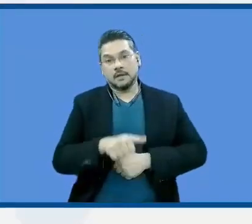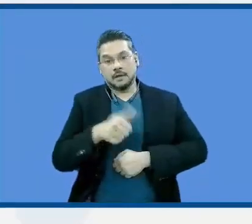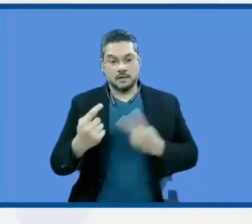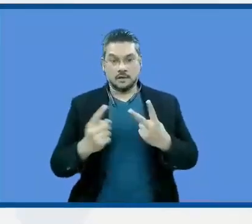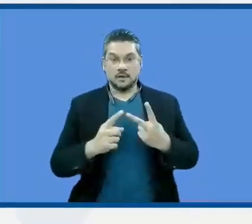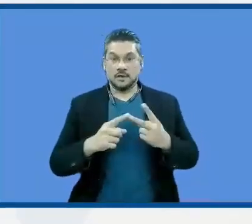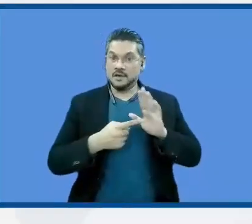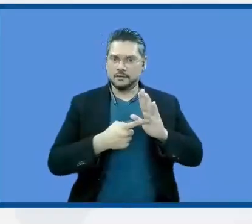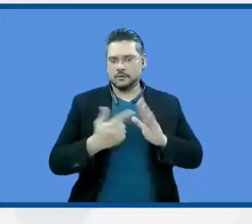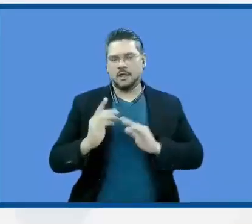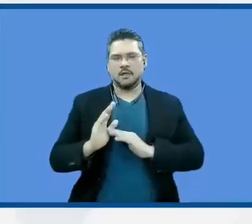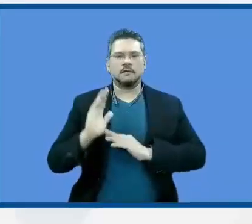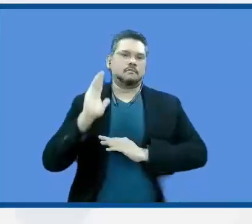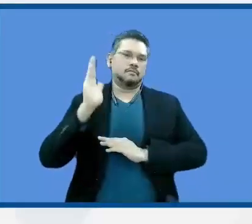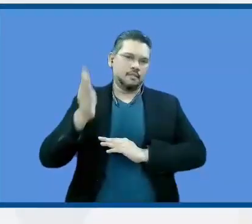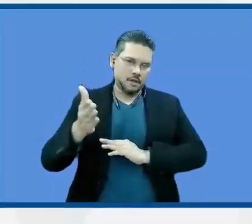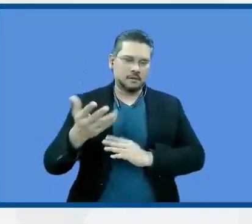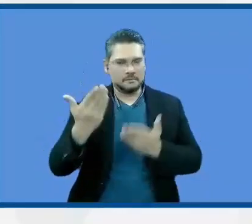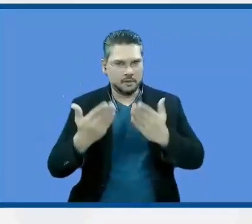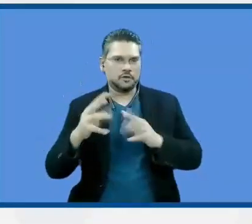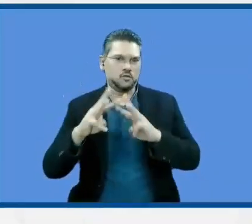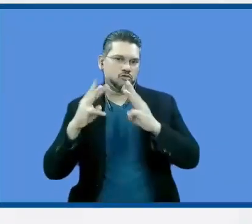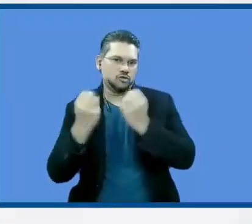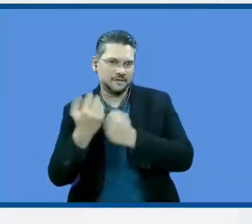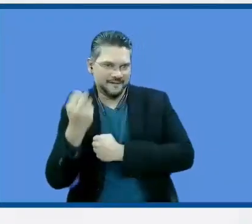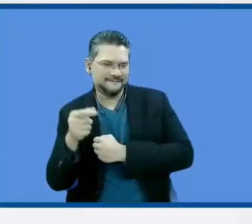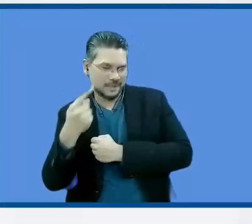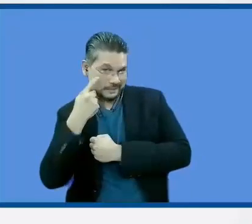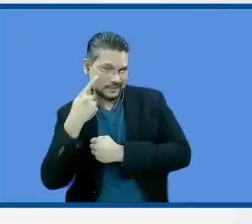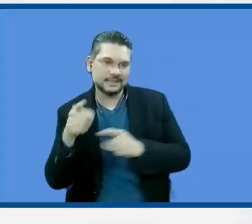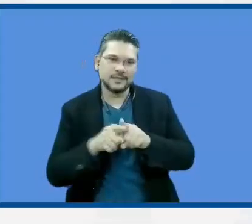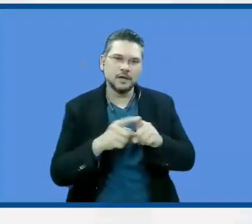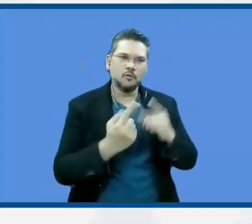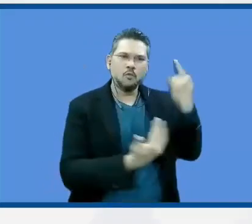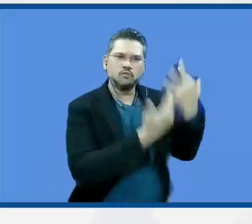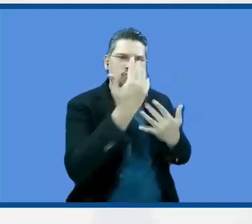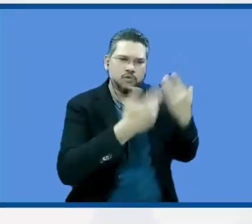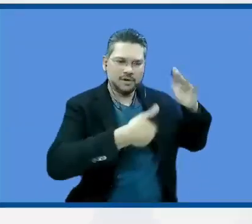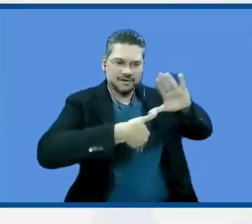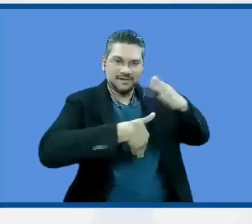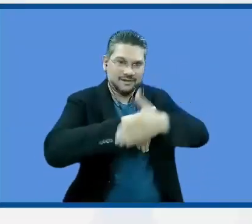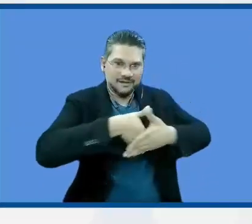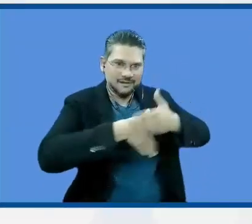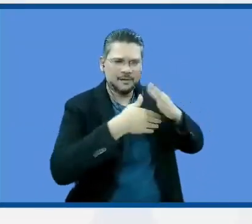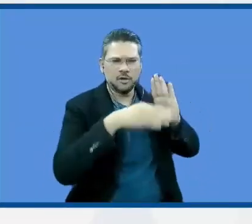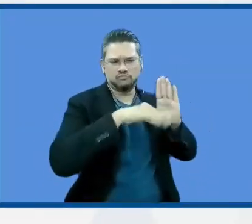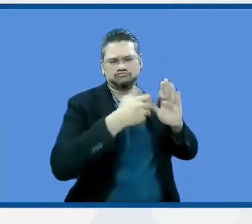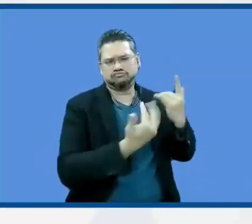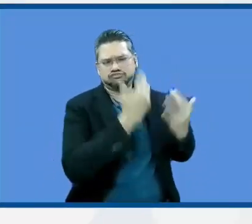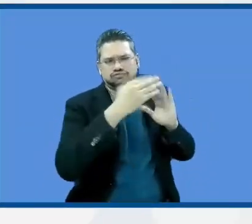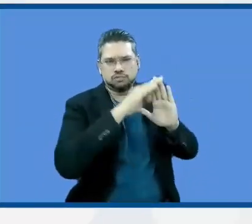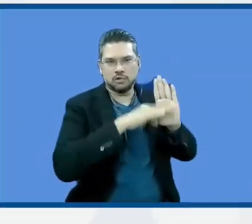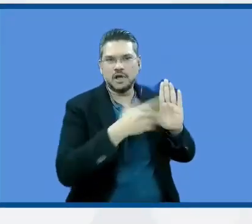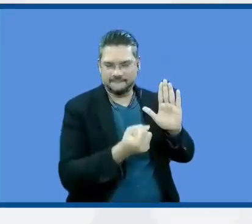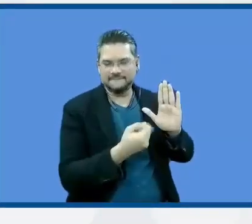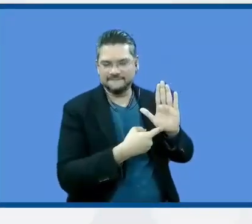in the week in two workshops, is the support to the Wildfire Management in Latin America program. And that's one of the components of which is an